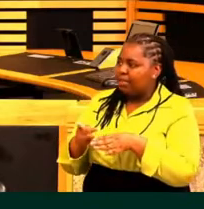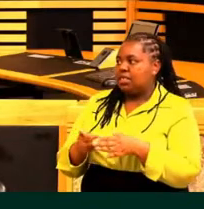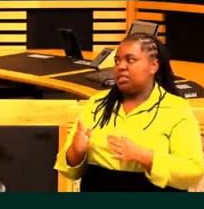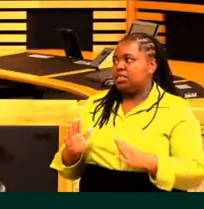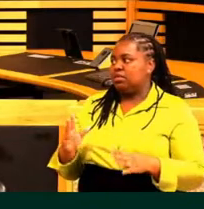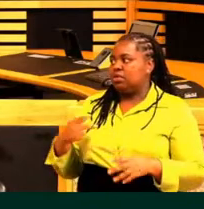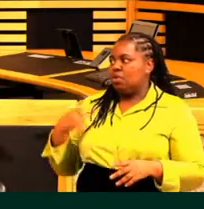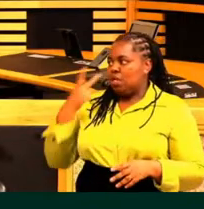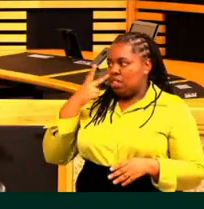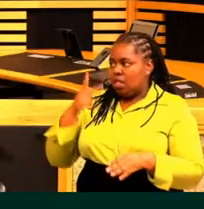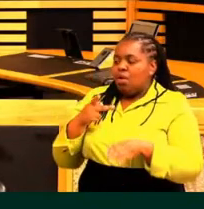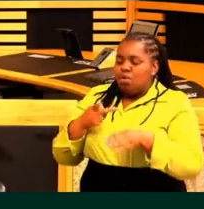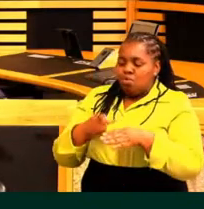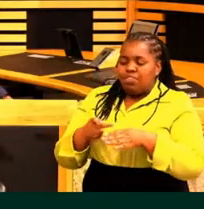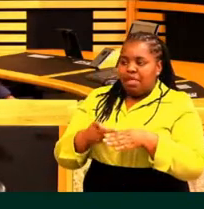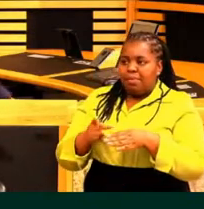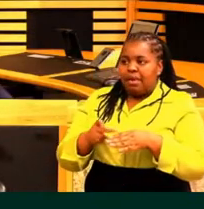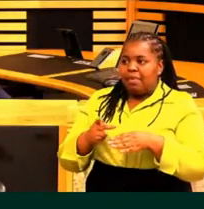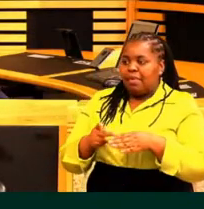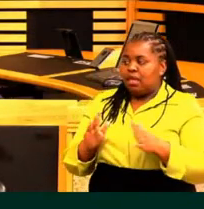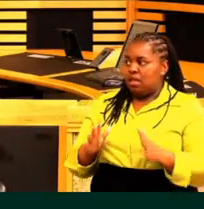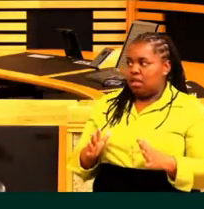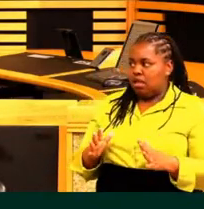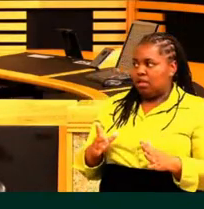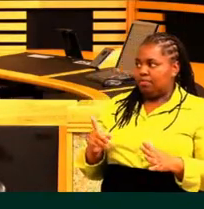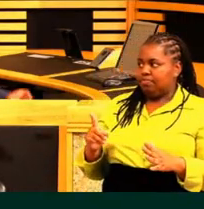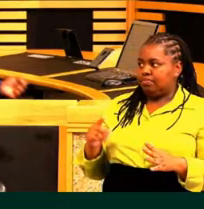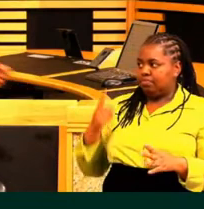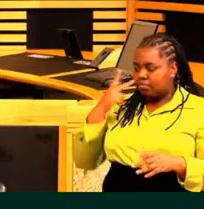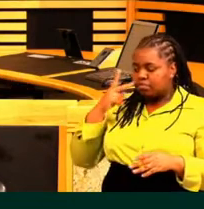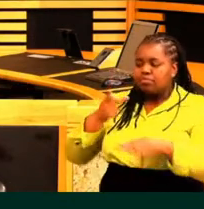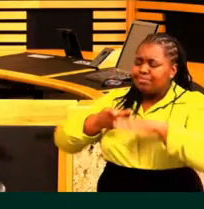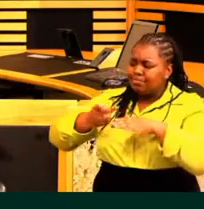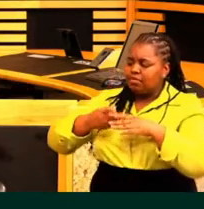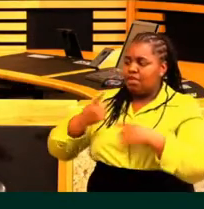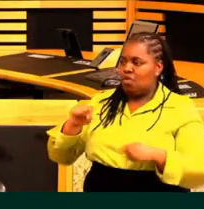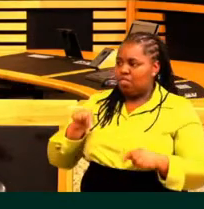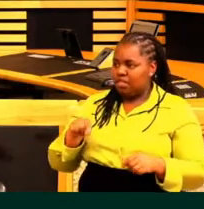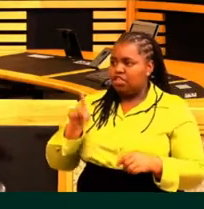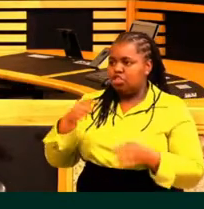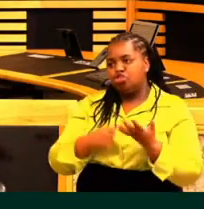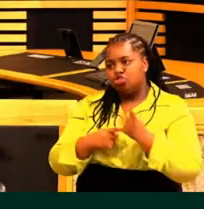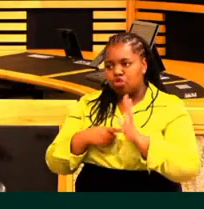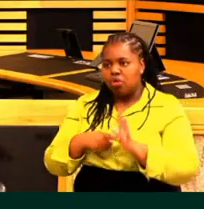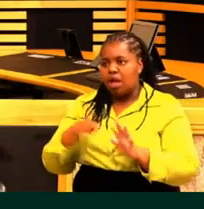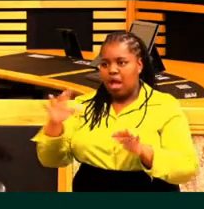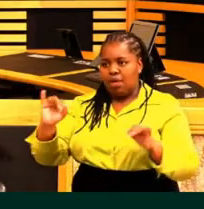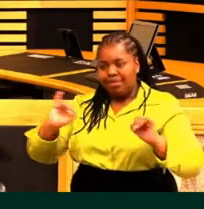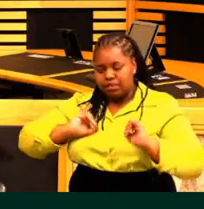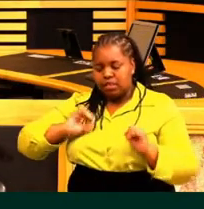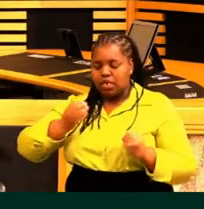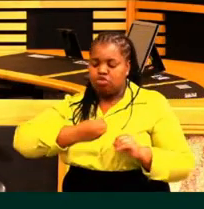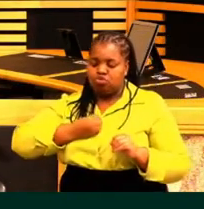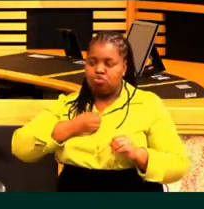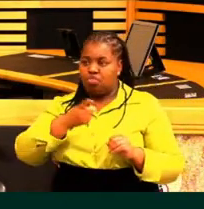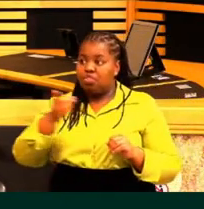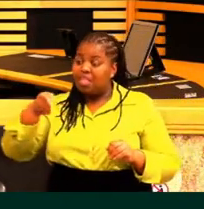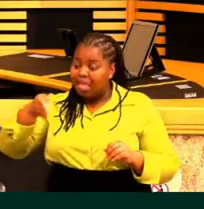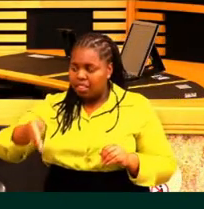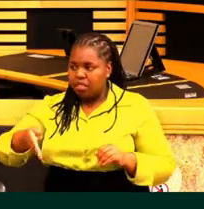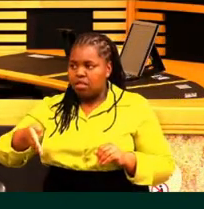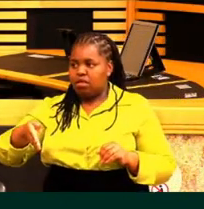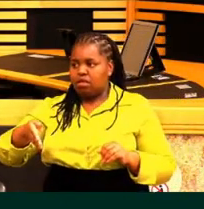you see the preparedness the loading into this shows the seriousness of young people that they are there